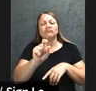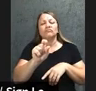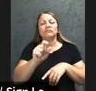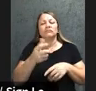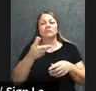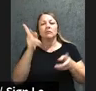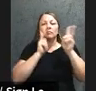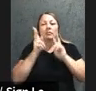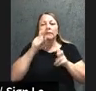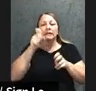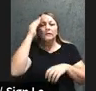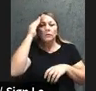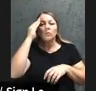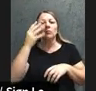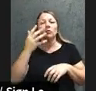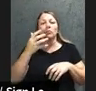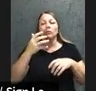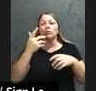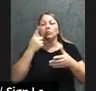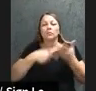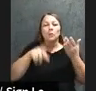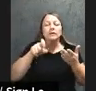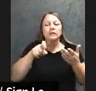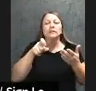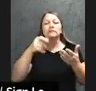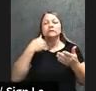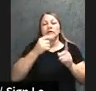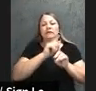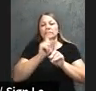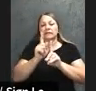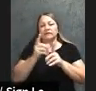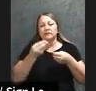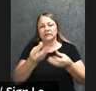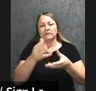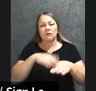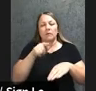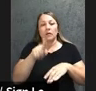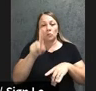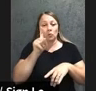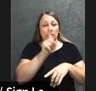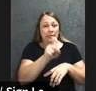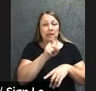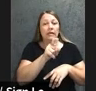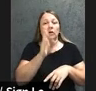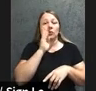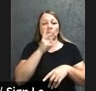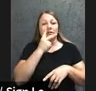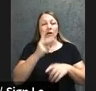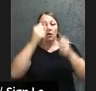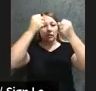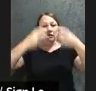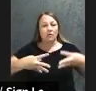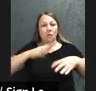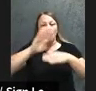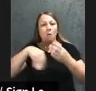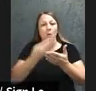variants, to help fight COVID-19 on all fronts. So I'll go into each section here. And then we put them all together on one